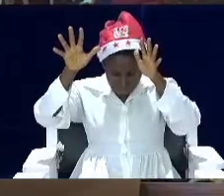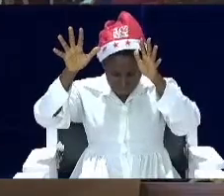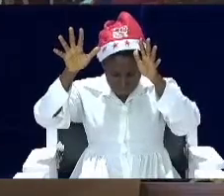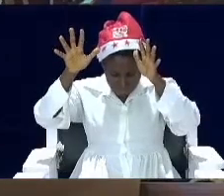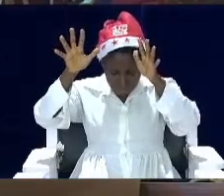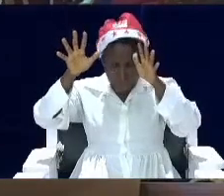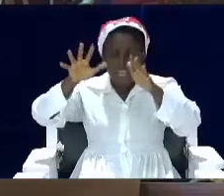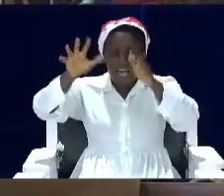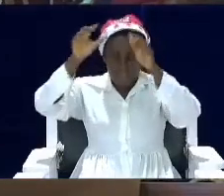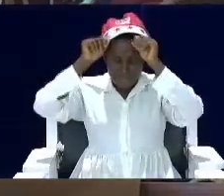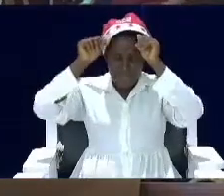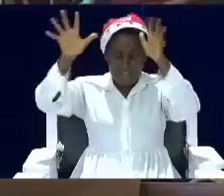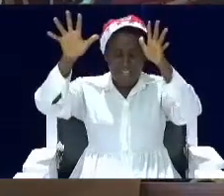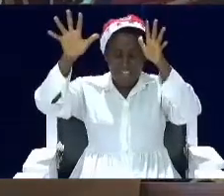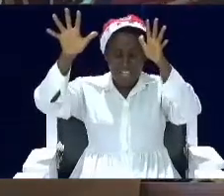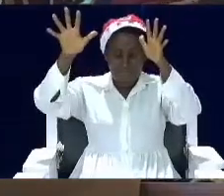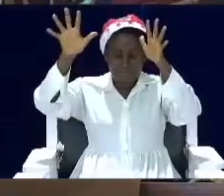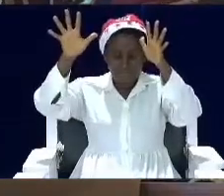Father,